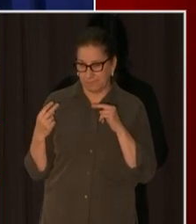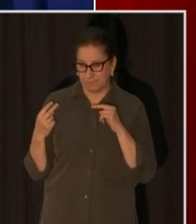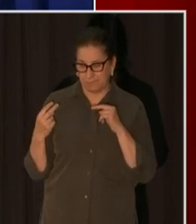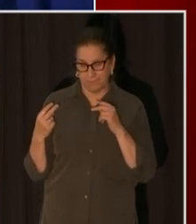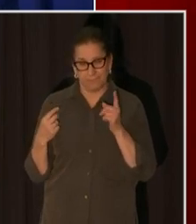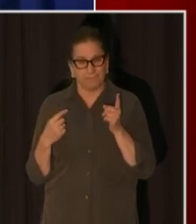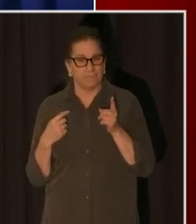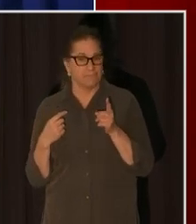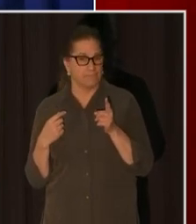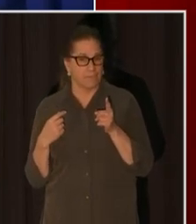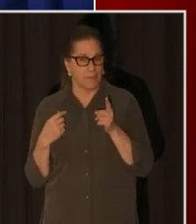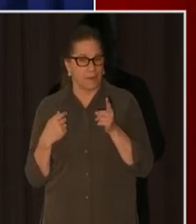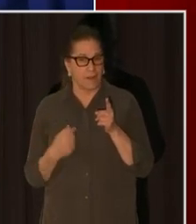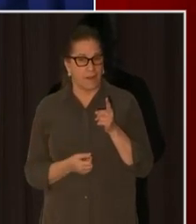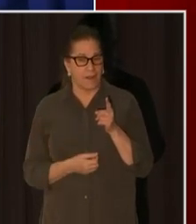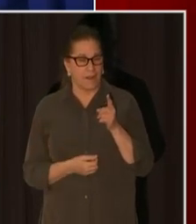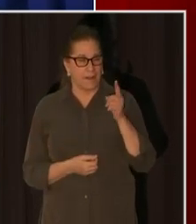Jeanette?